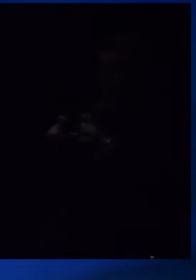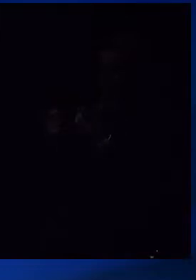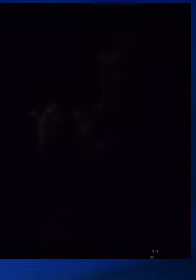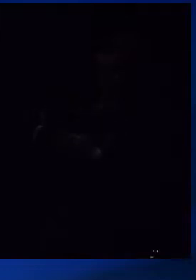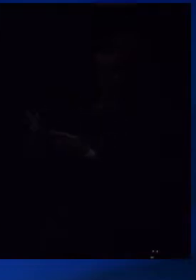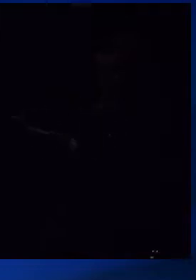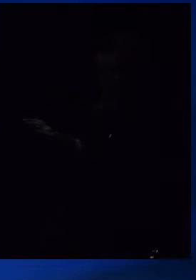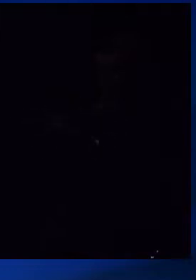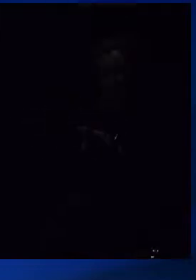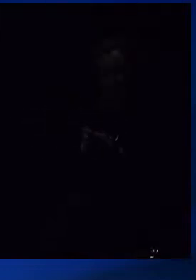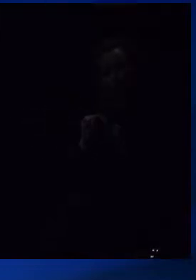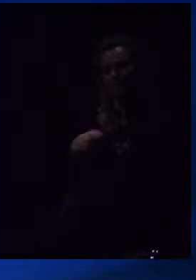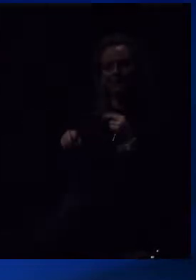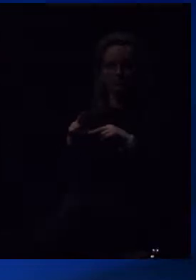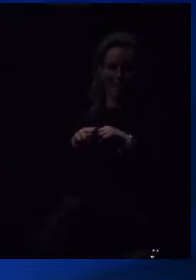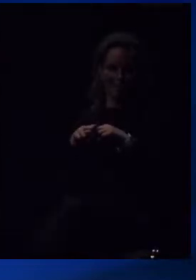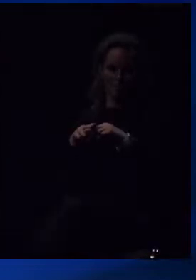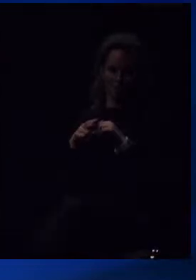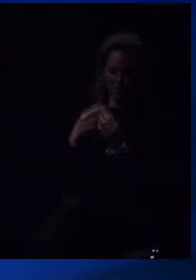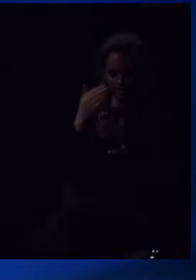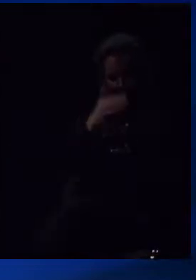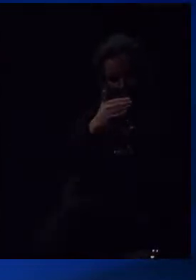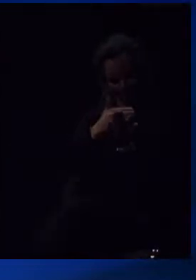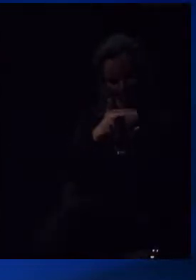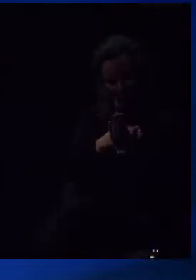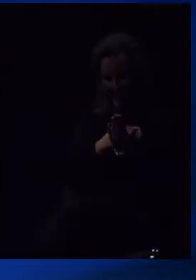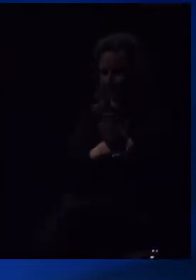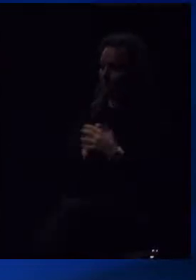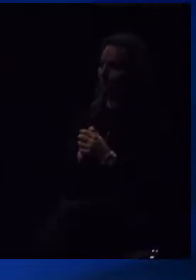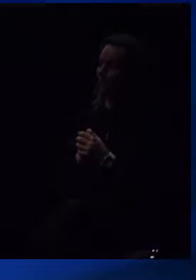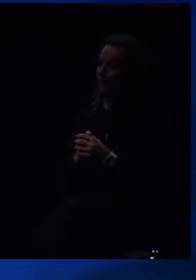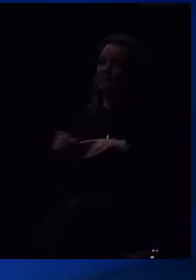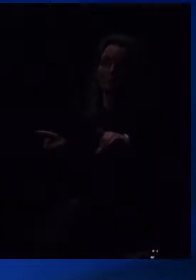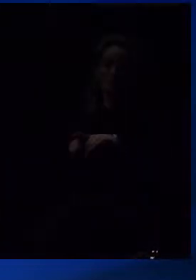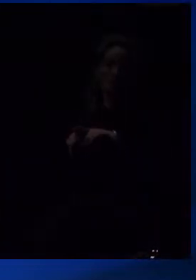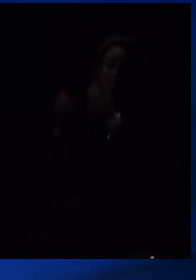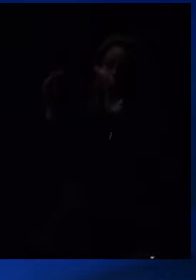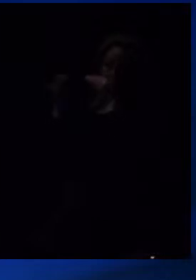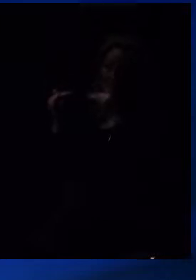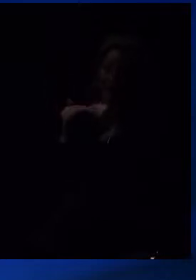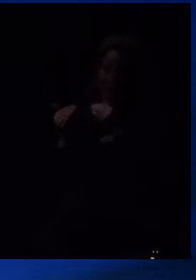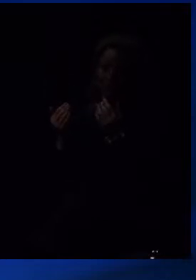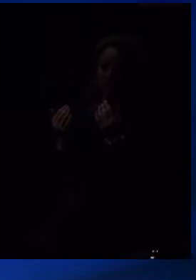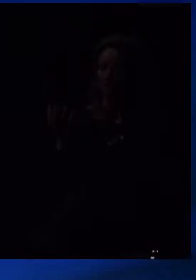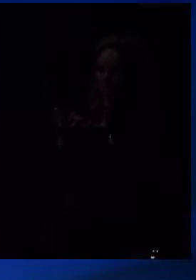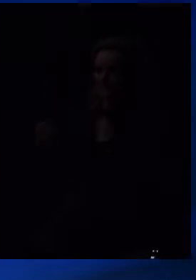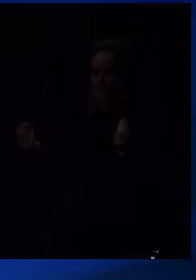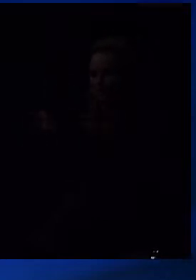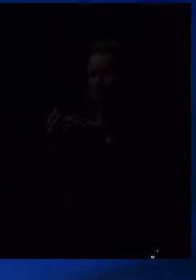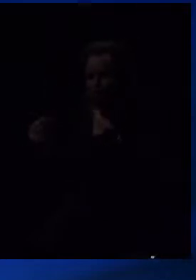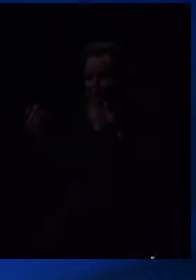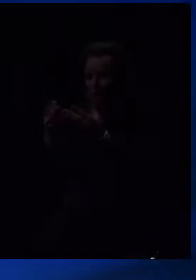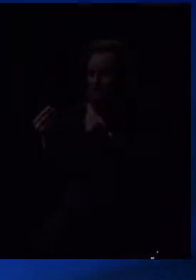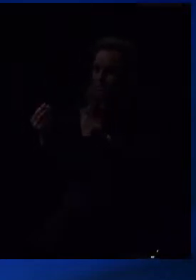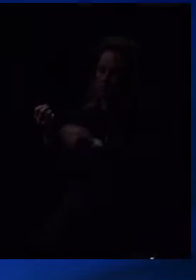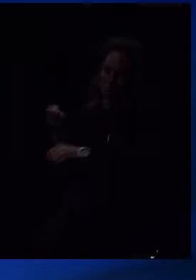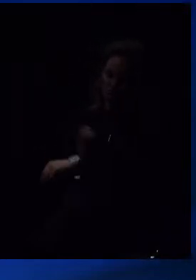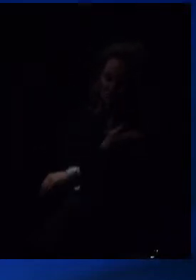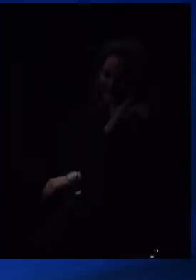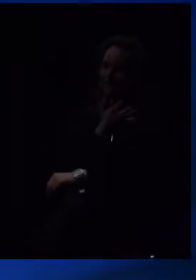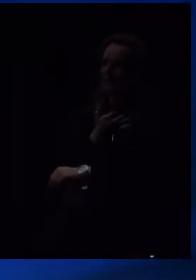look similar, I hope. And also we matched it with textures and some grain